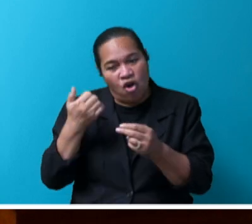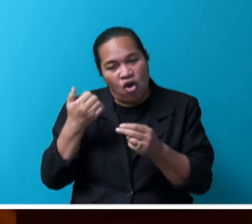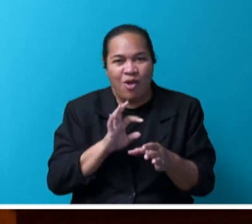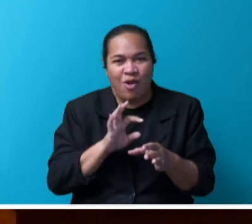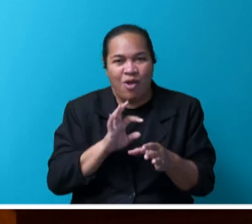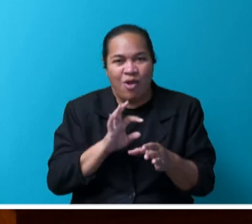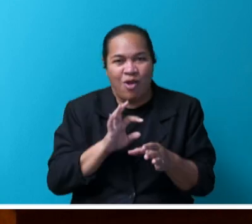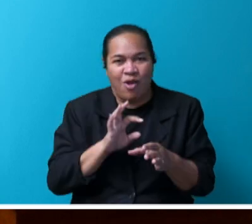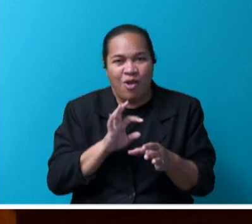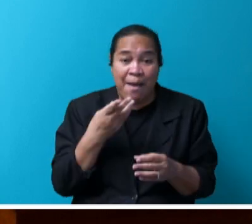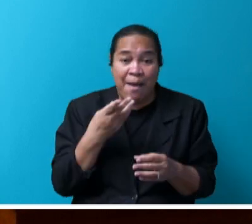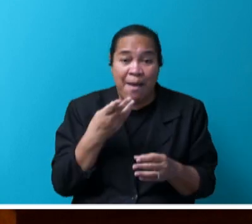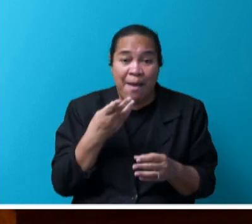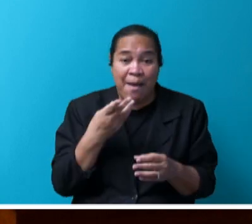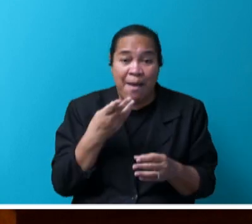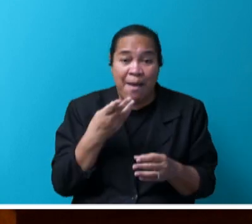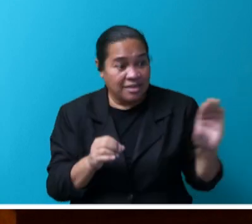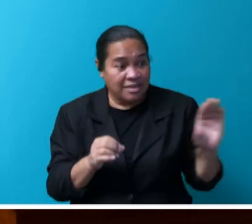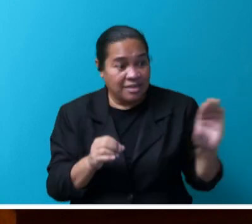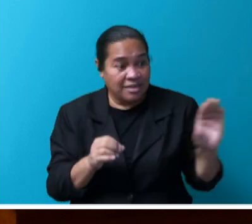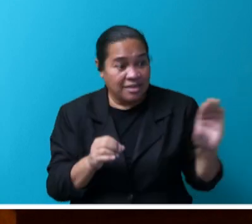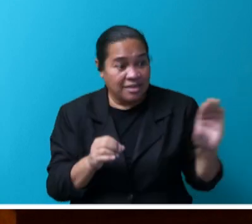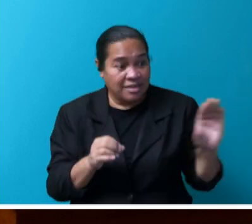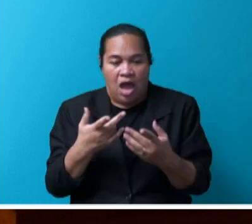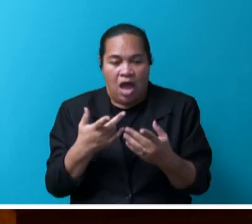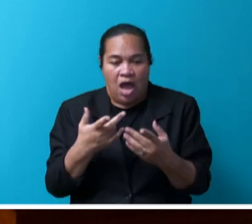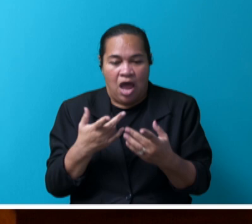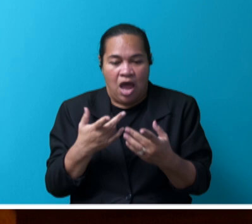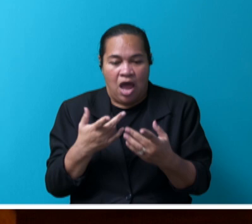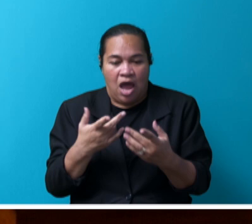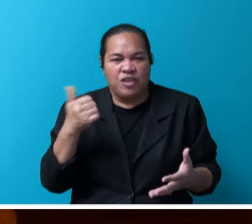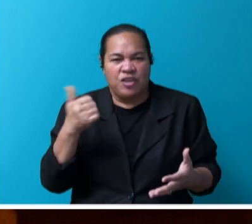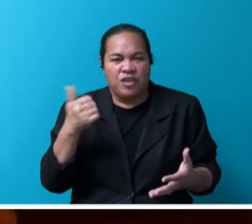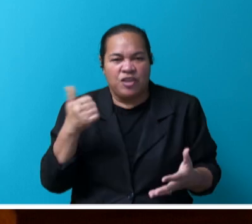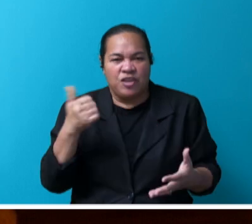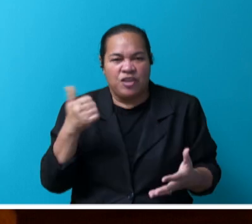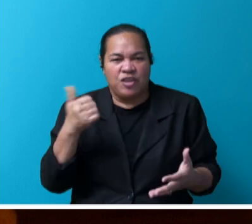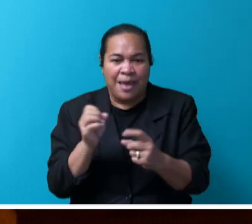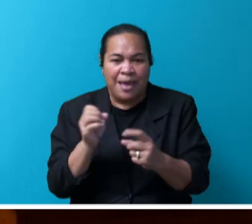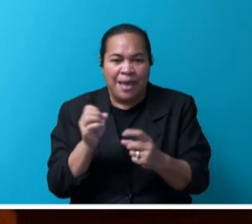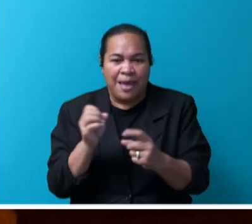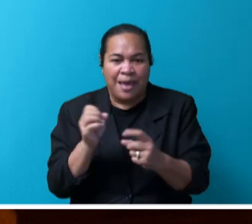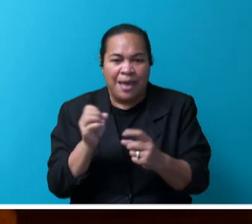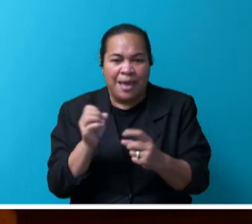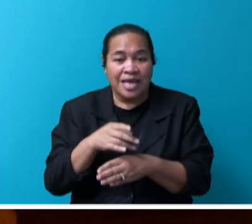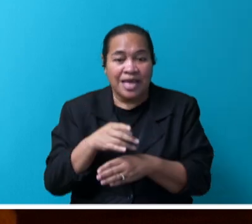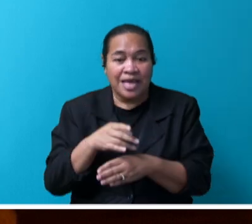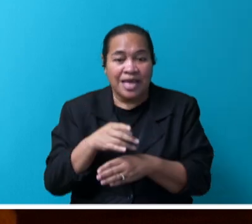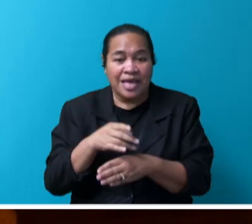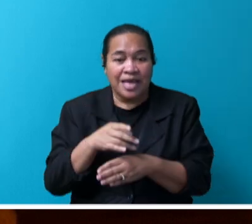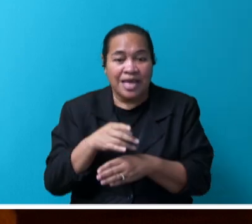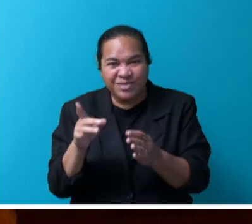Once digitized and made available online, the National Archives will be fulfilling its dual legally